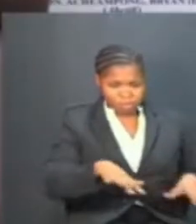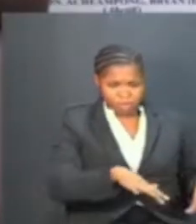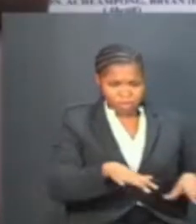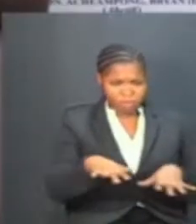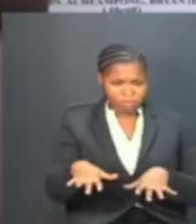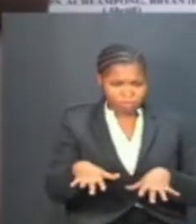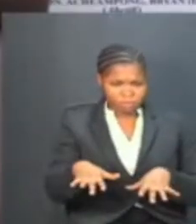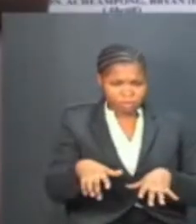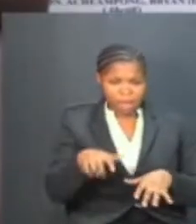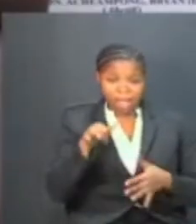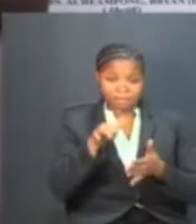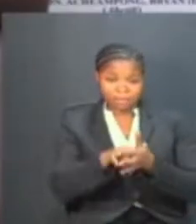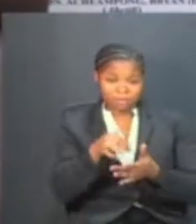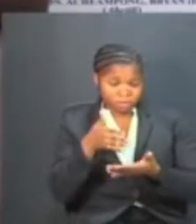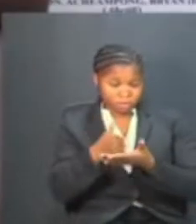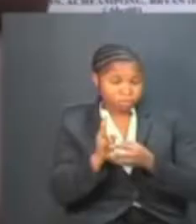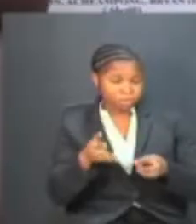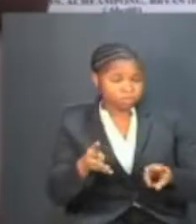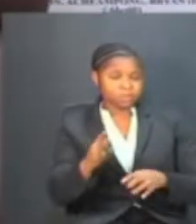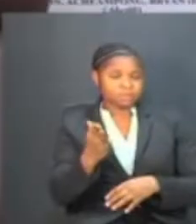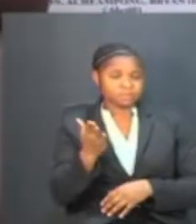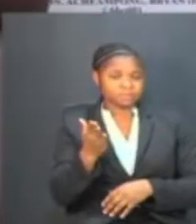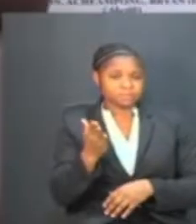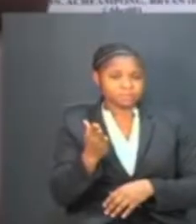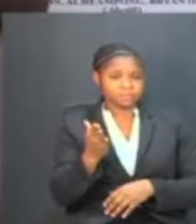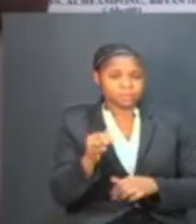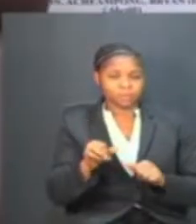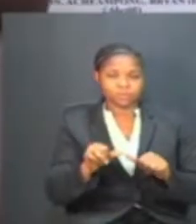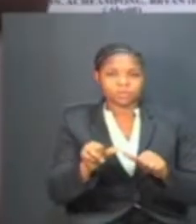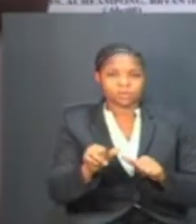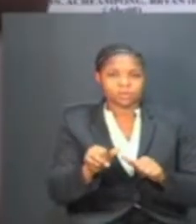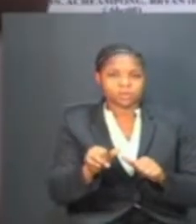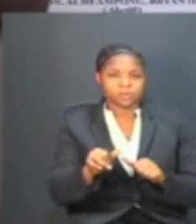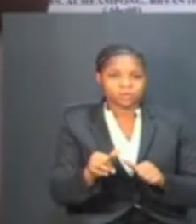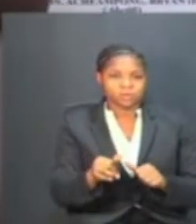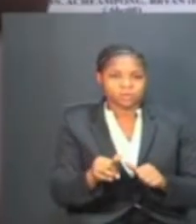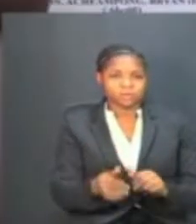continue to make my point. And Mr. Speaker, wearing Fugu.